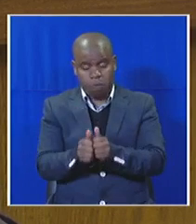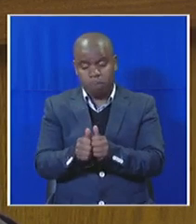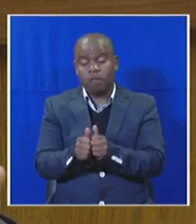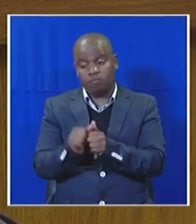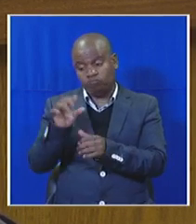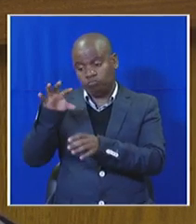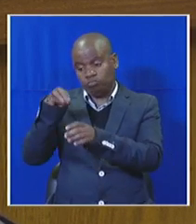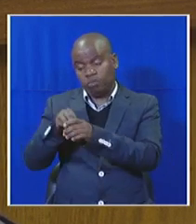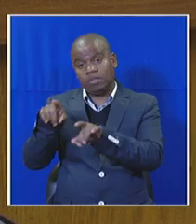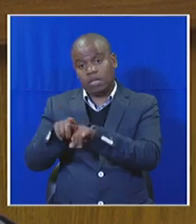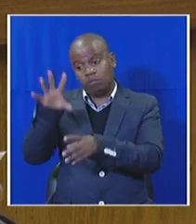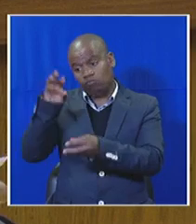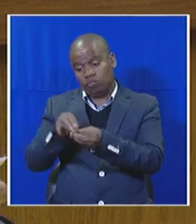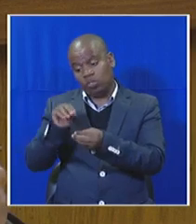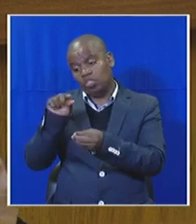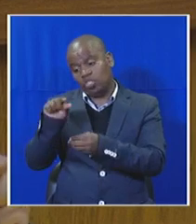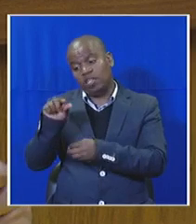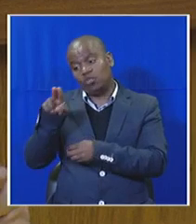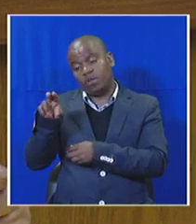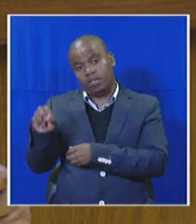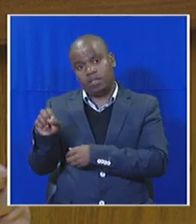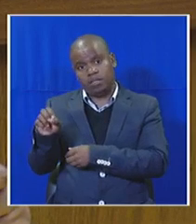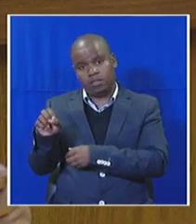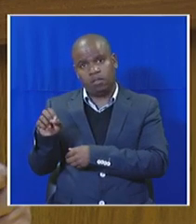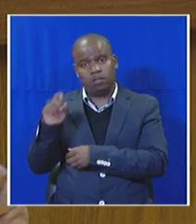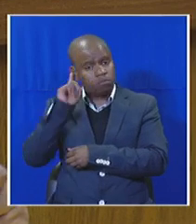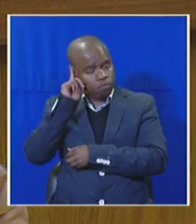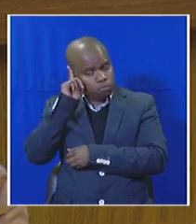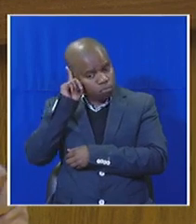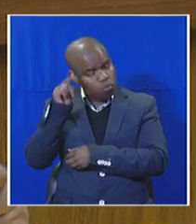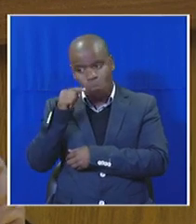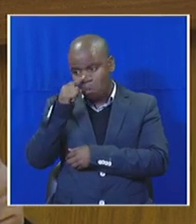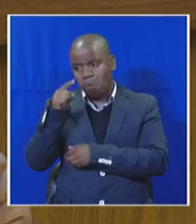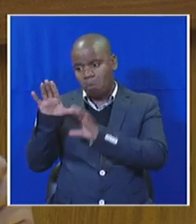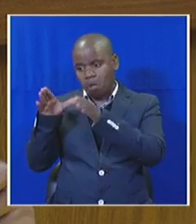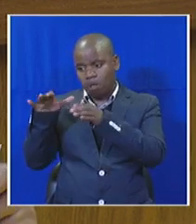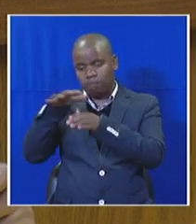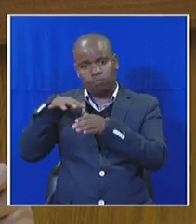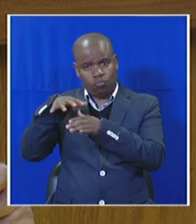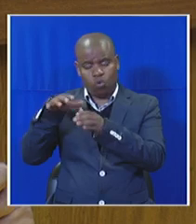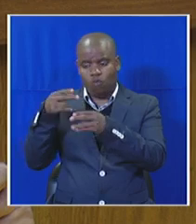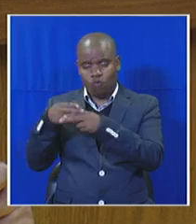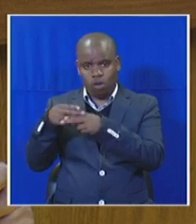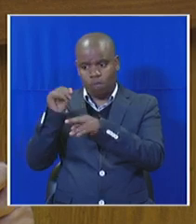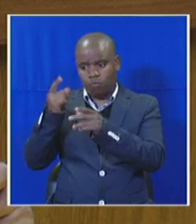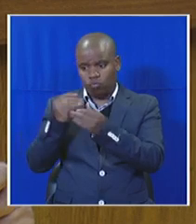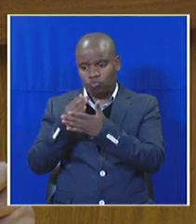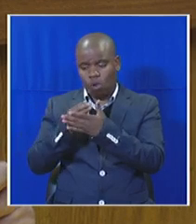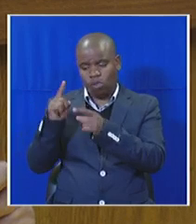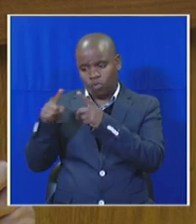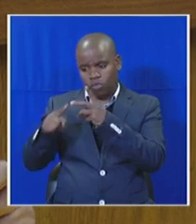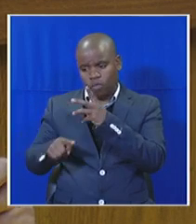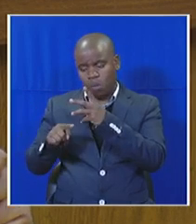G20. In these forums, we address the developmental challenges of the global